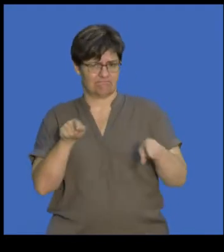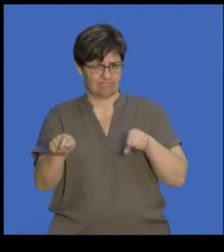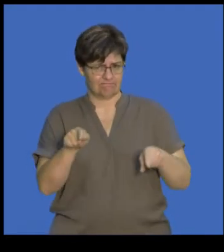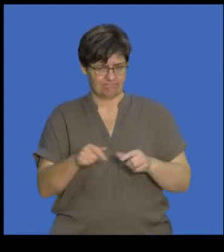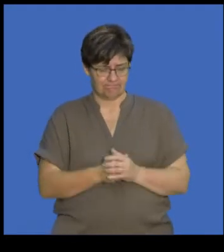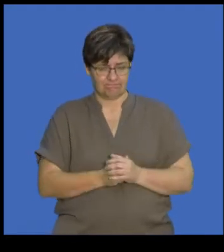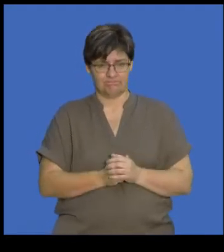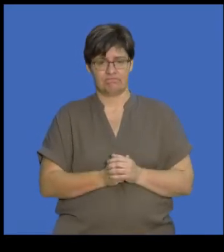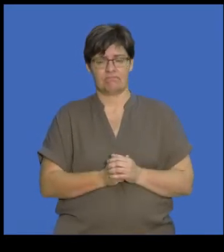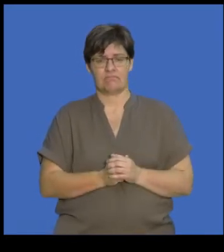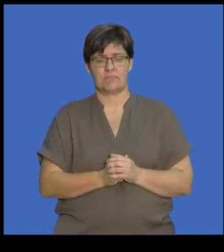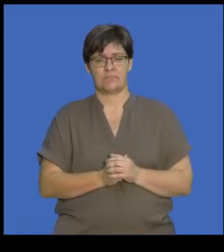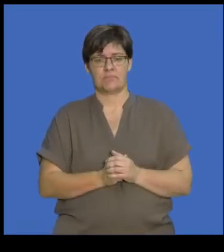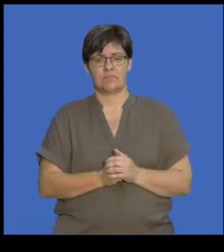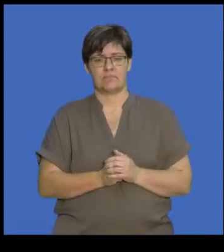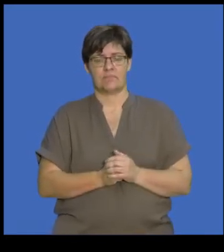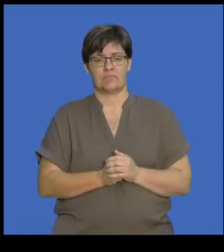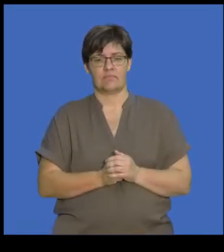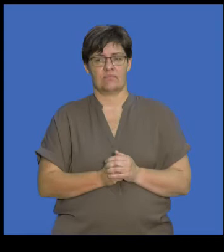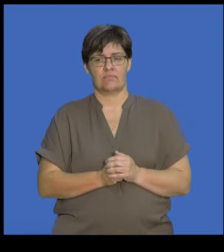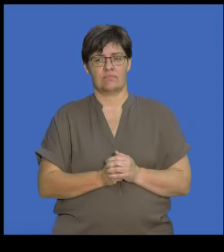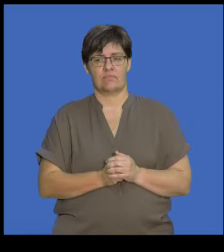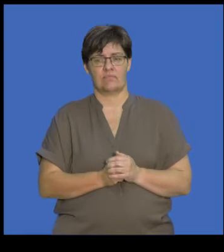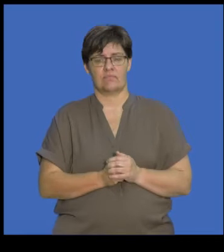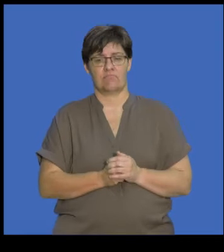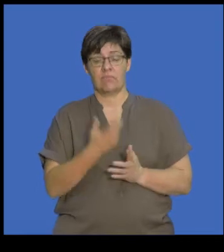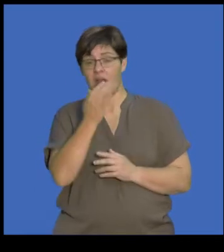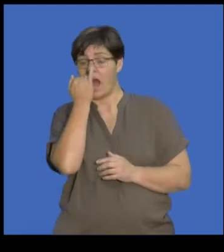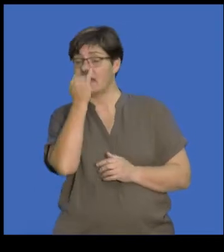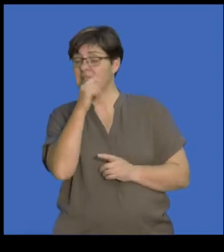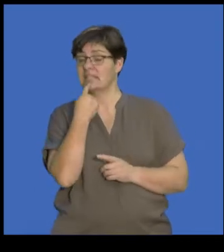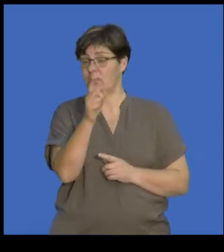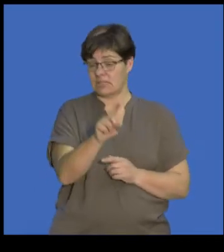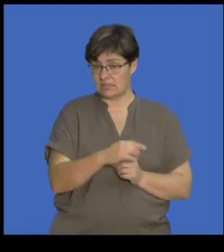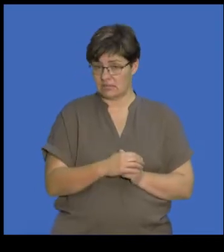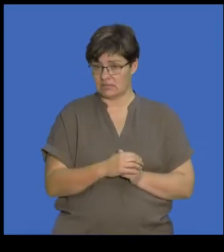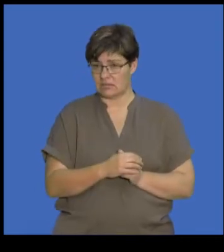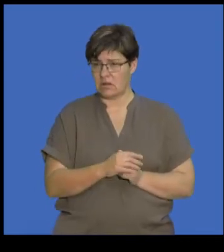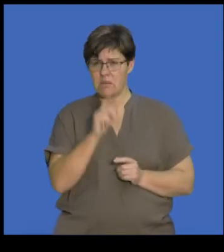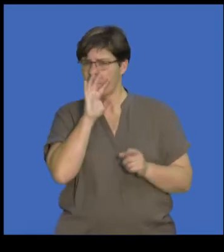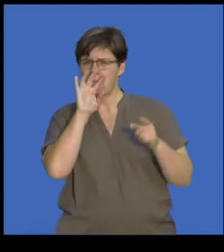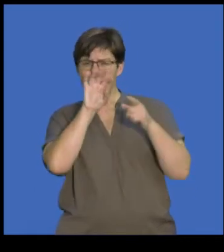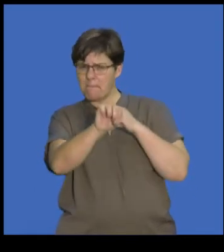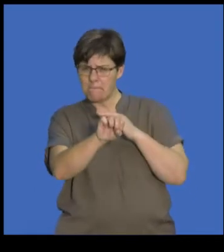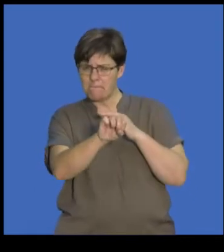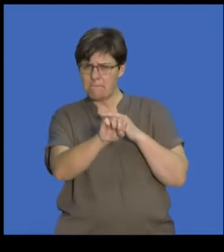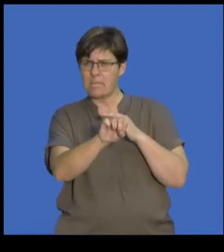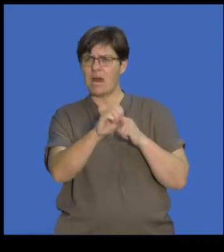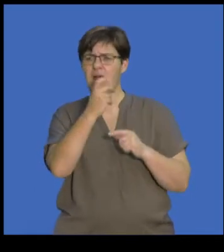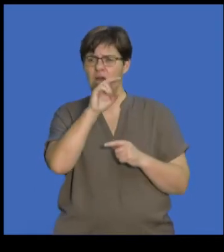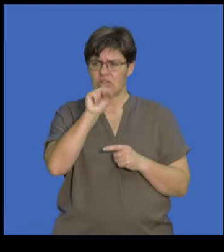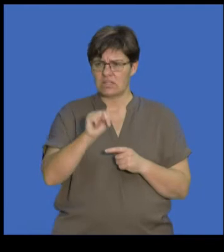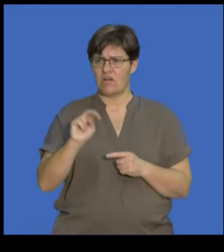circuits, okay? Right, so the idea says predict what happens to current and